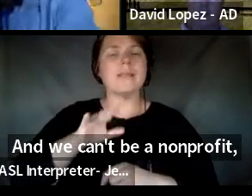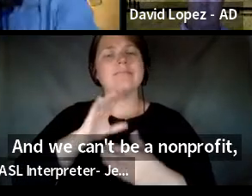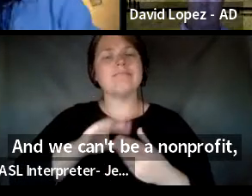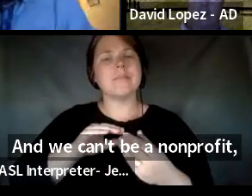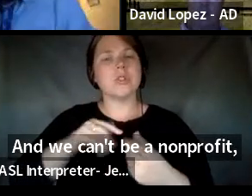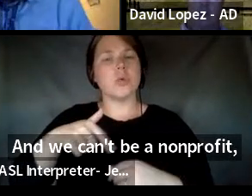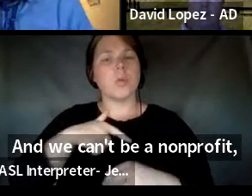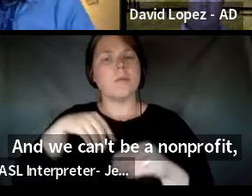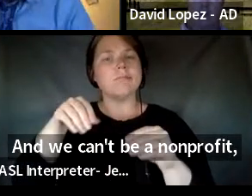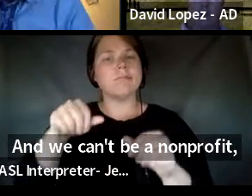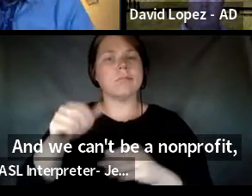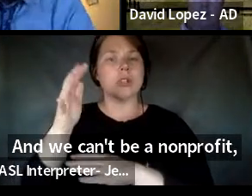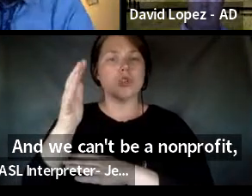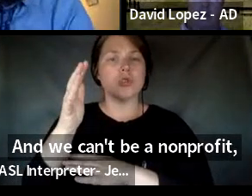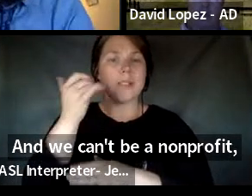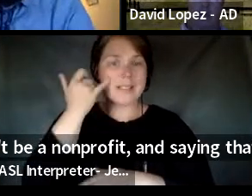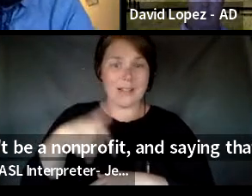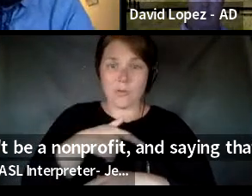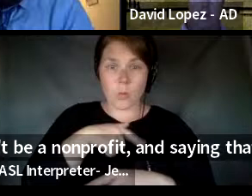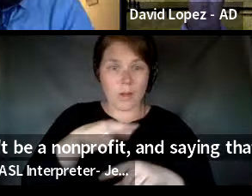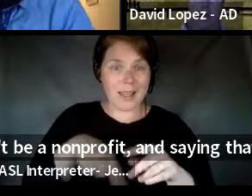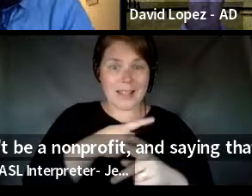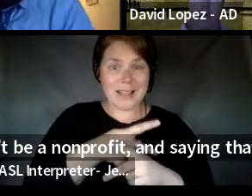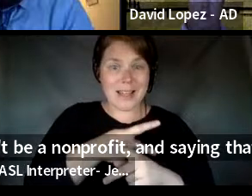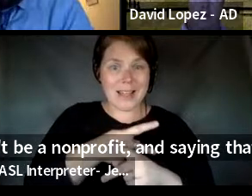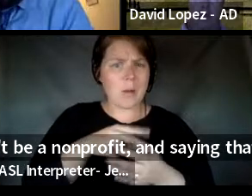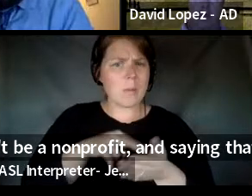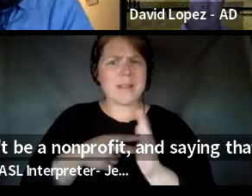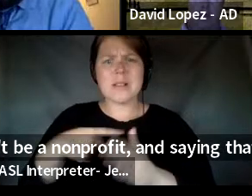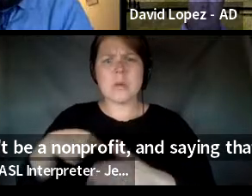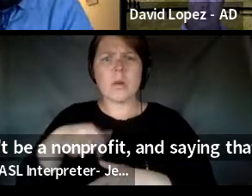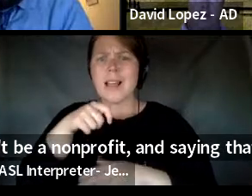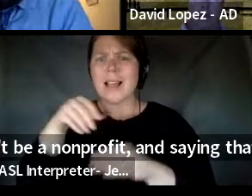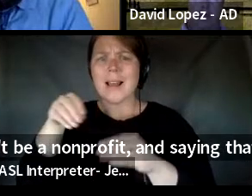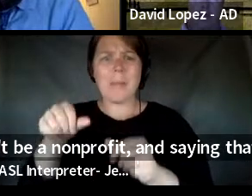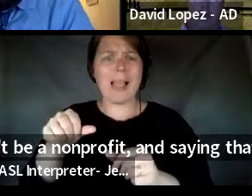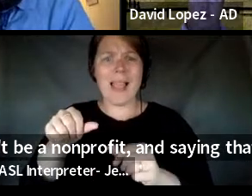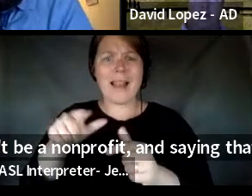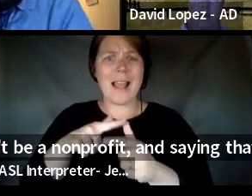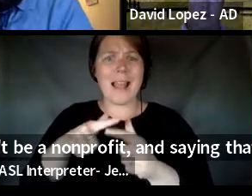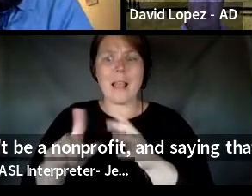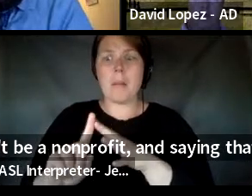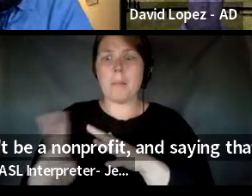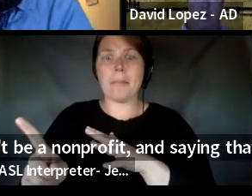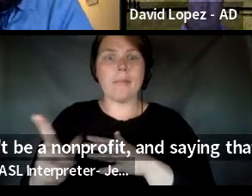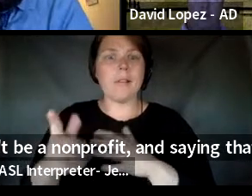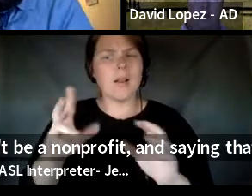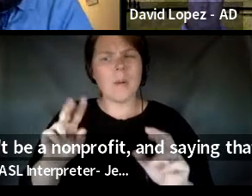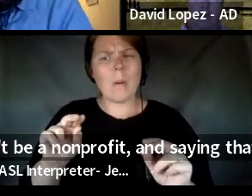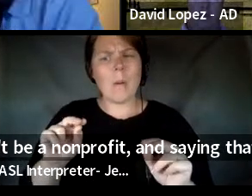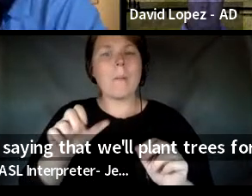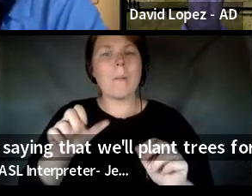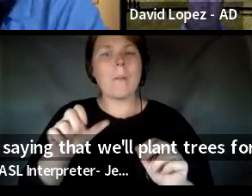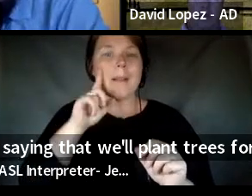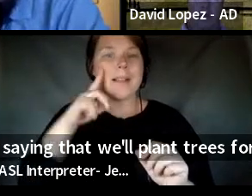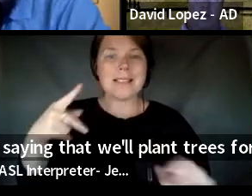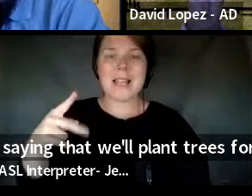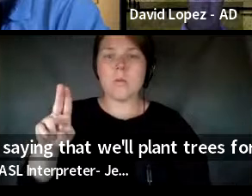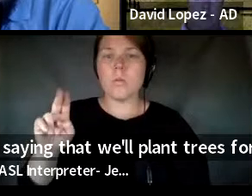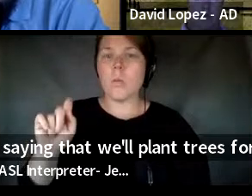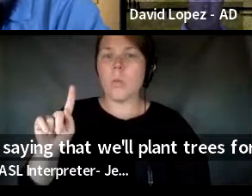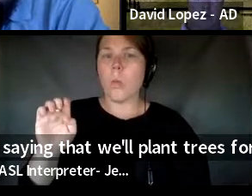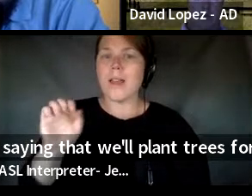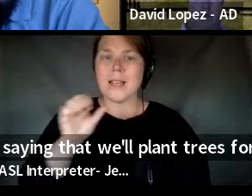for you all. If we can't take care of them, we're not going to plant and run away. And I'm not saying that that's what Puentes did. I